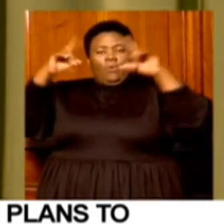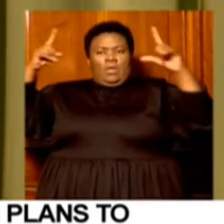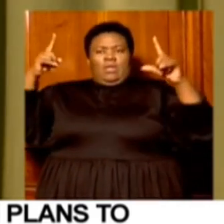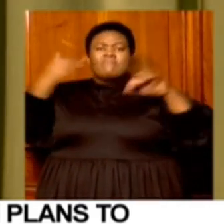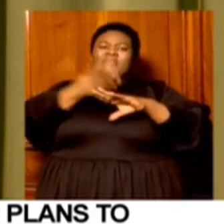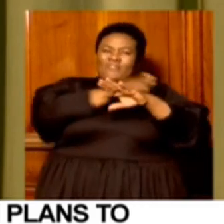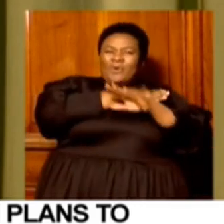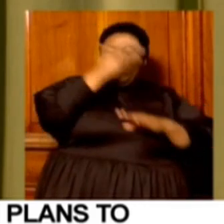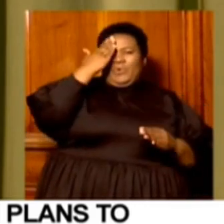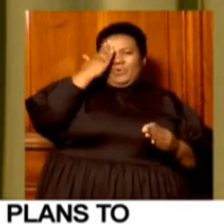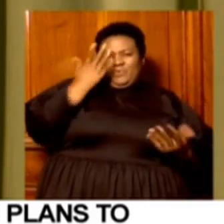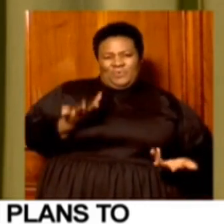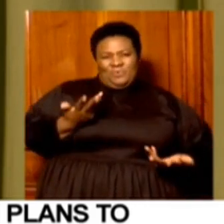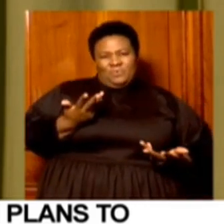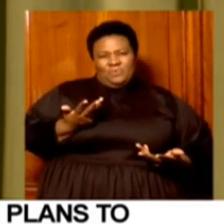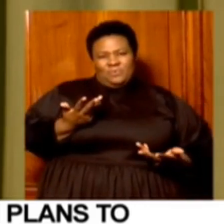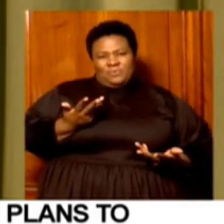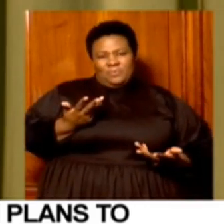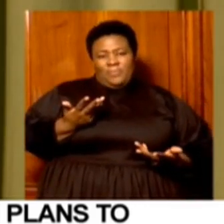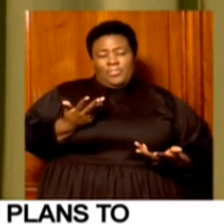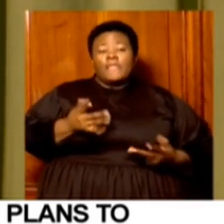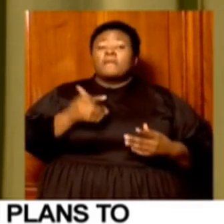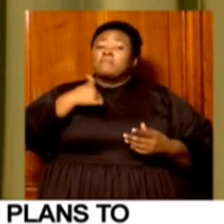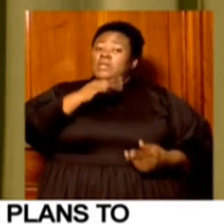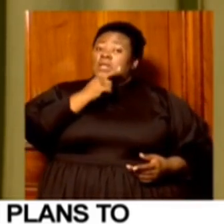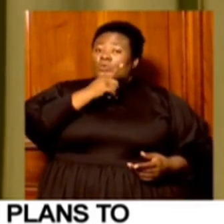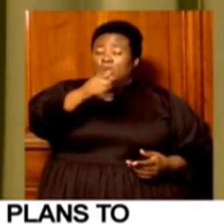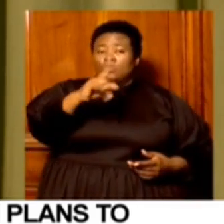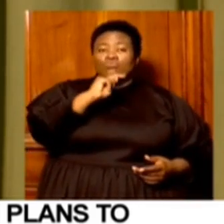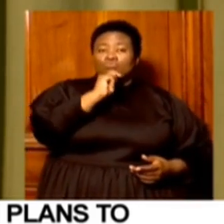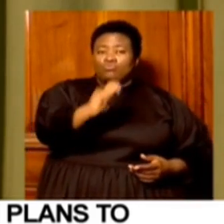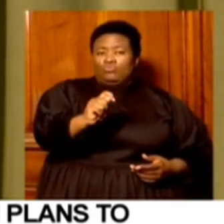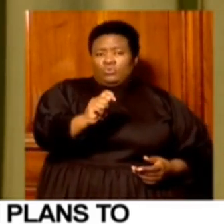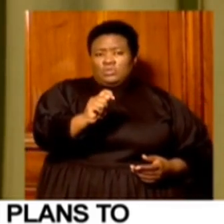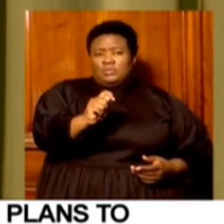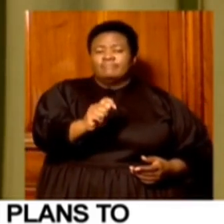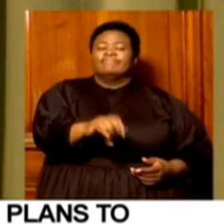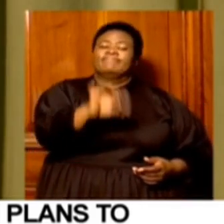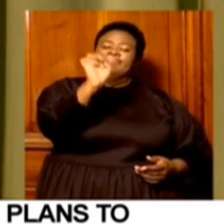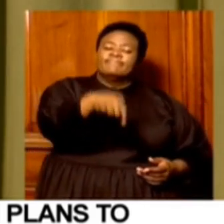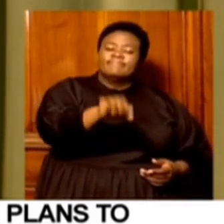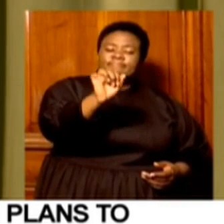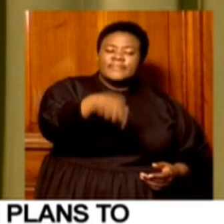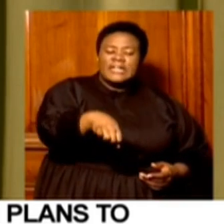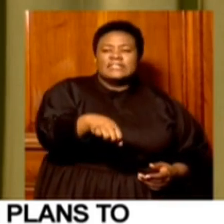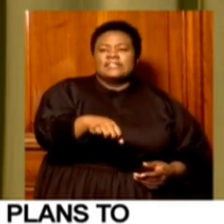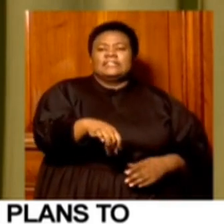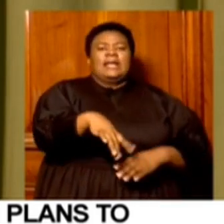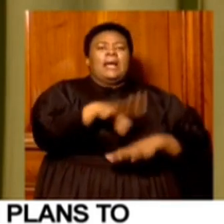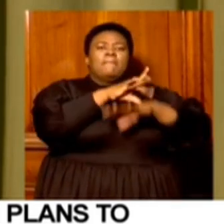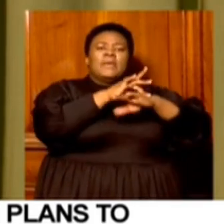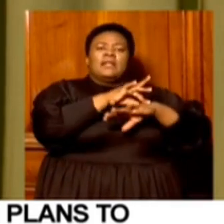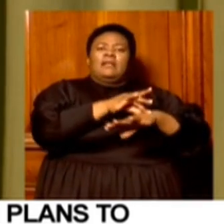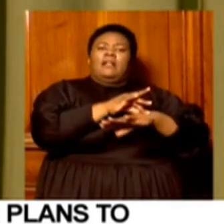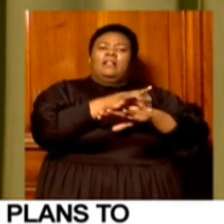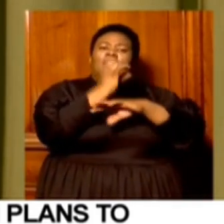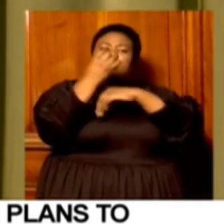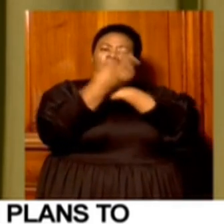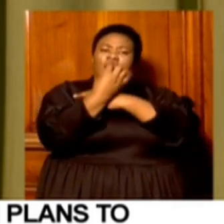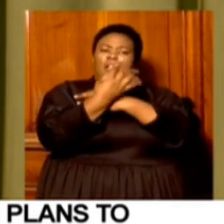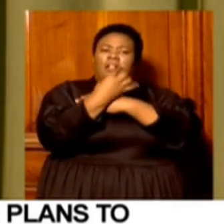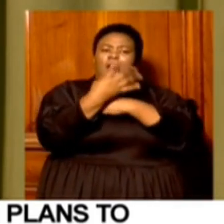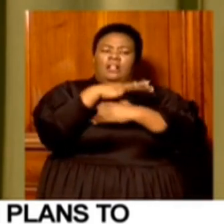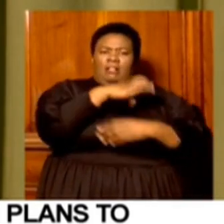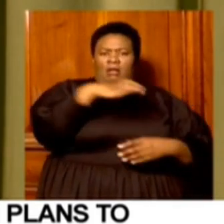tell you the truth, and the truth only. Yes, the Medical Advisory Council, we engaged with